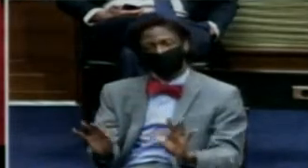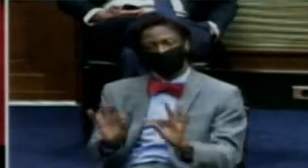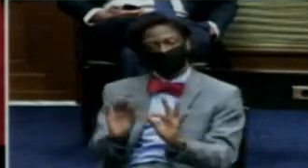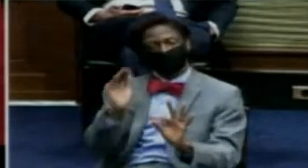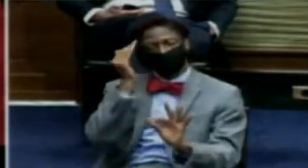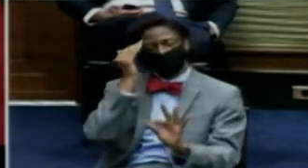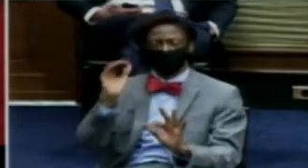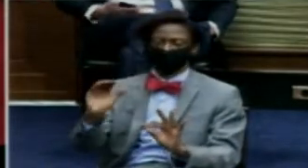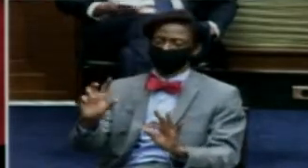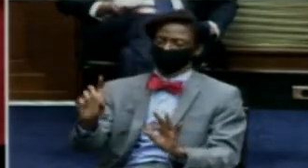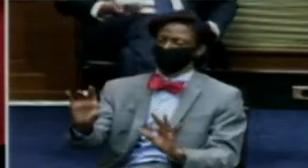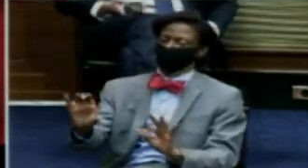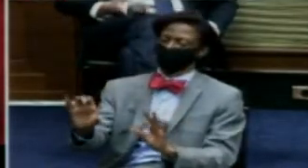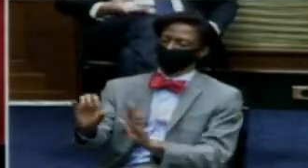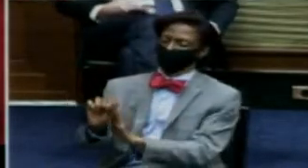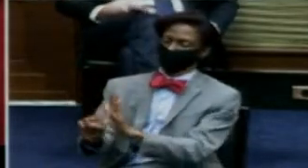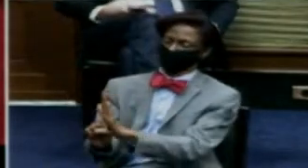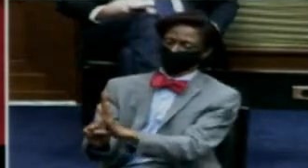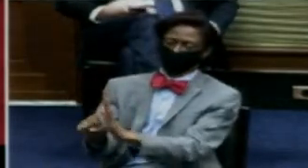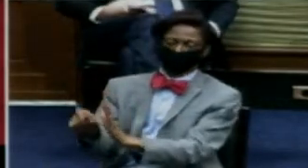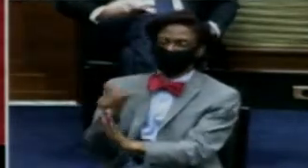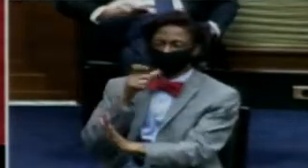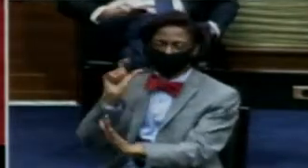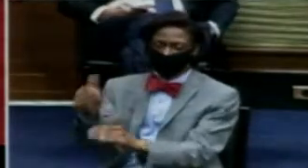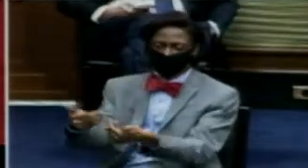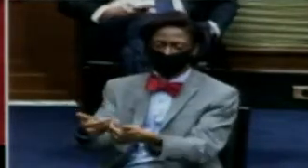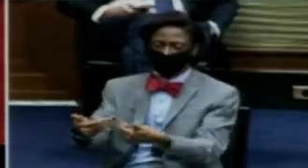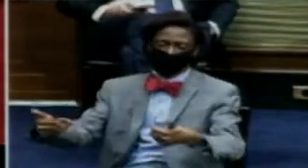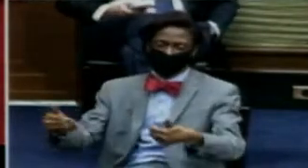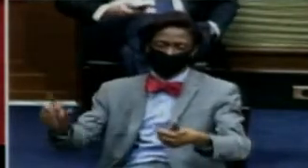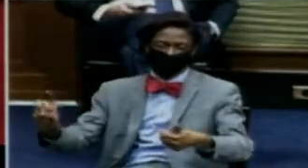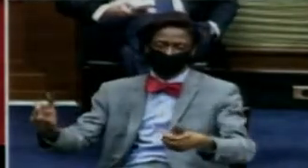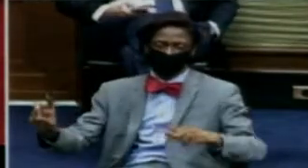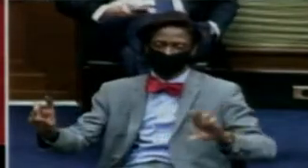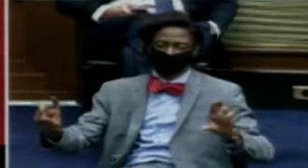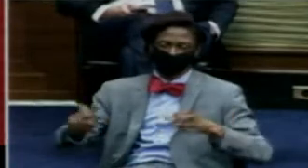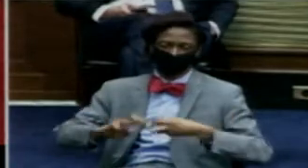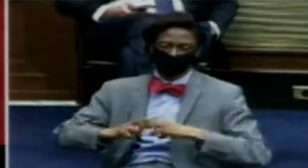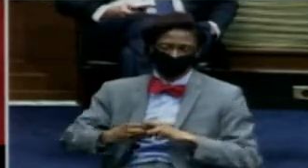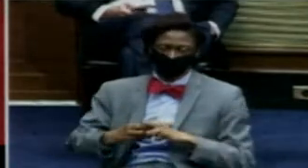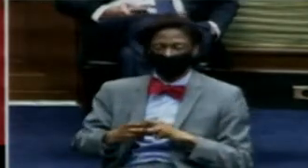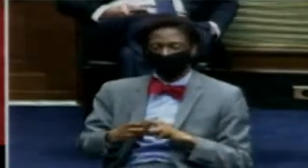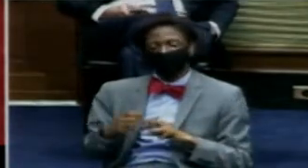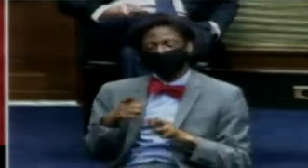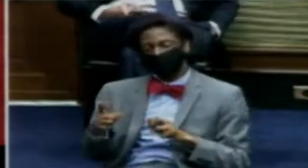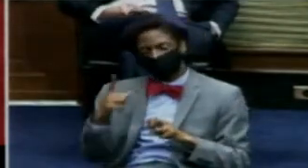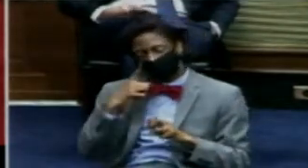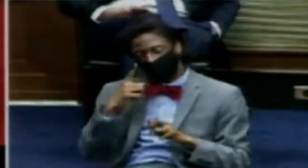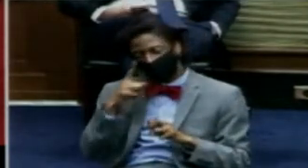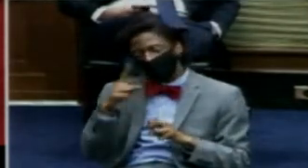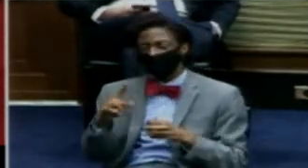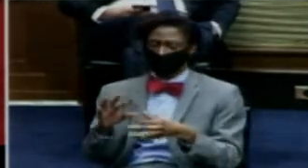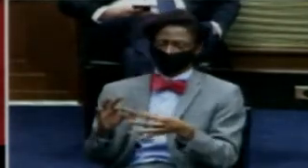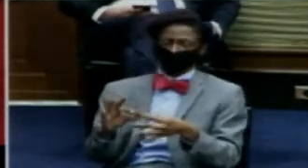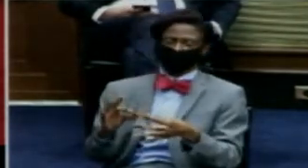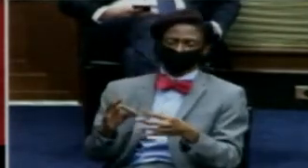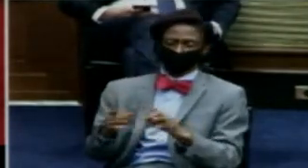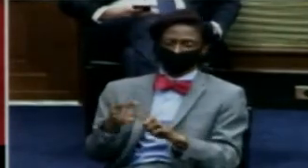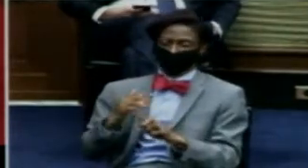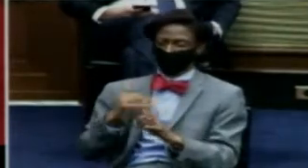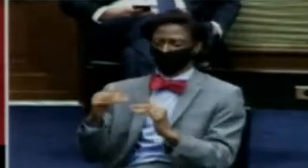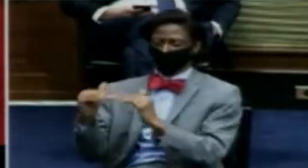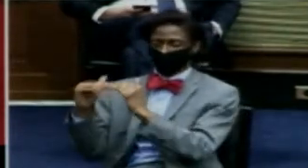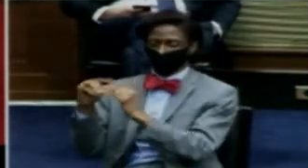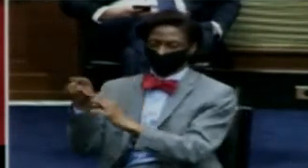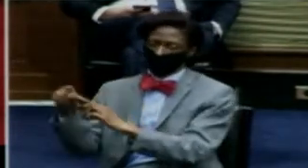statehood should not be a partisan issue. I know that's what you hear here. I think the messaging on the part of my colleagues on the other side of the